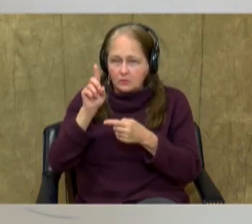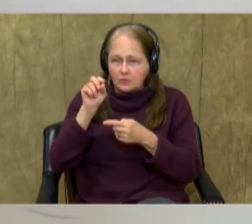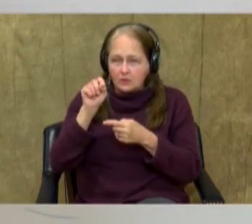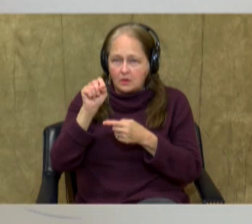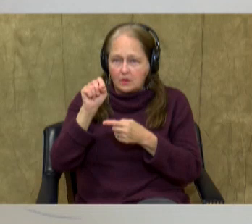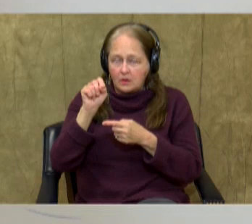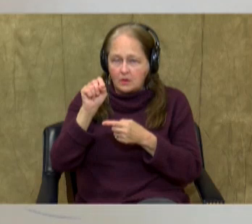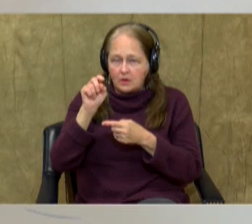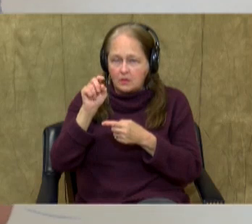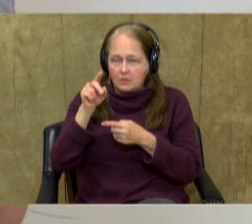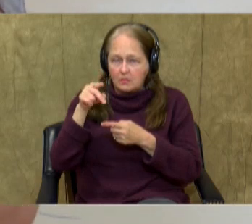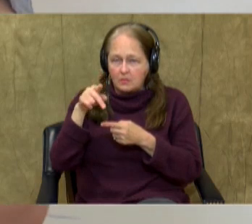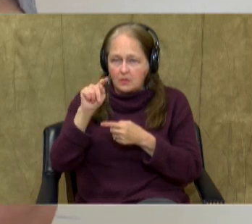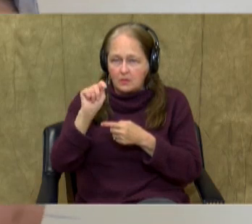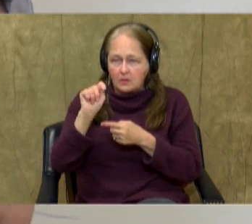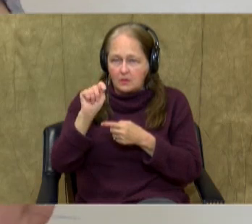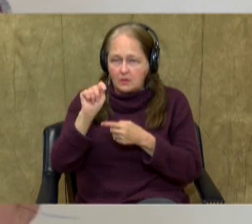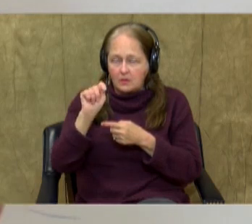histograms today.